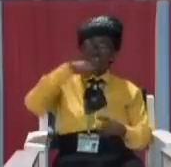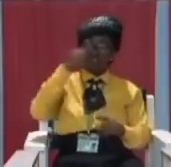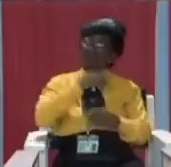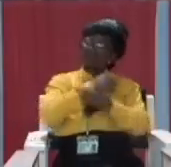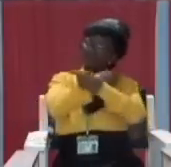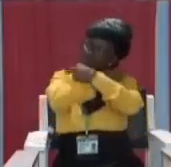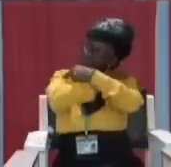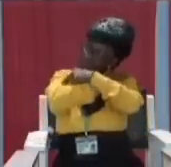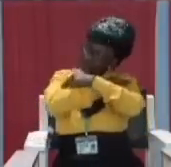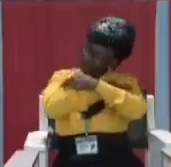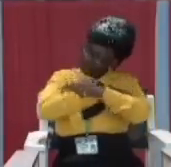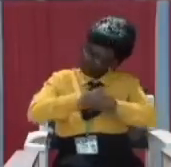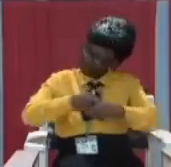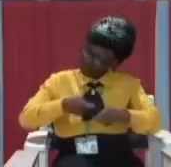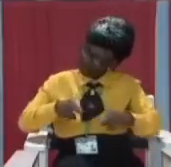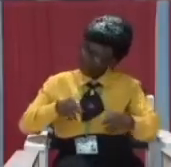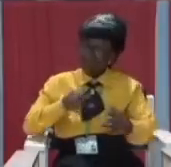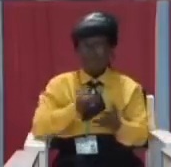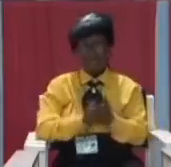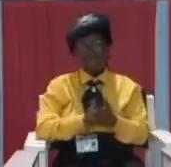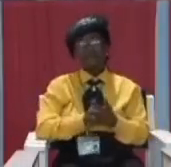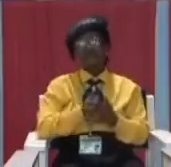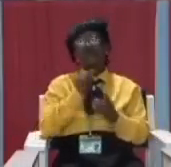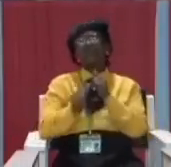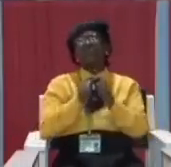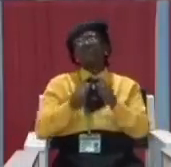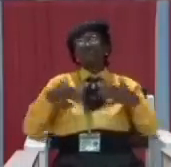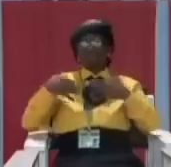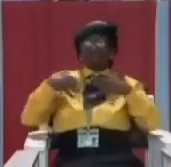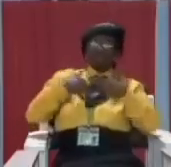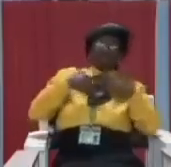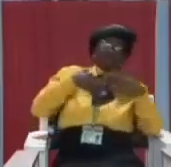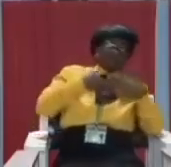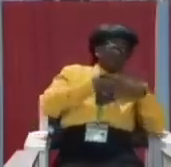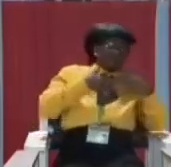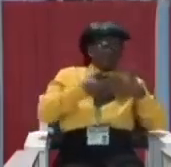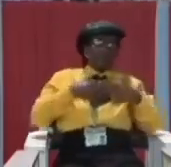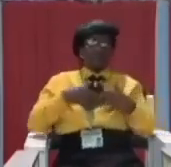That which is frightening you has been blown away.